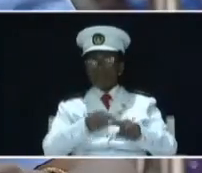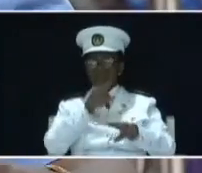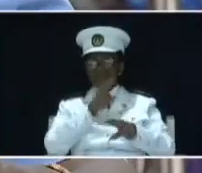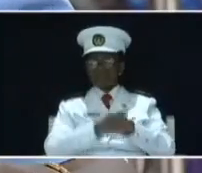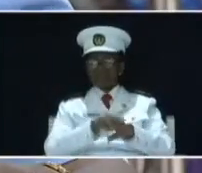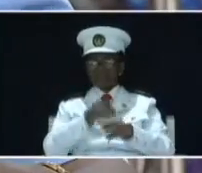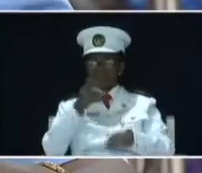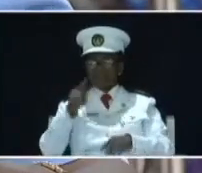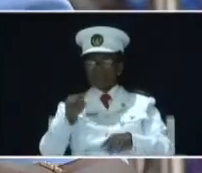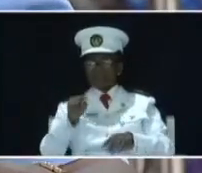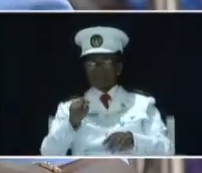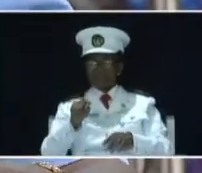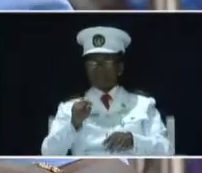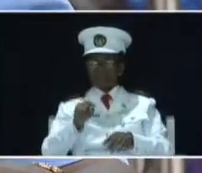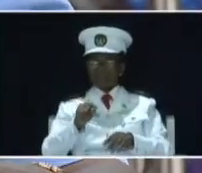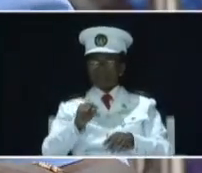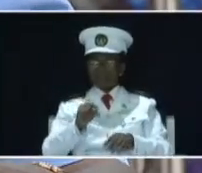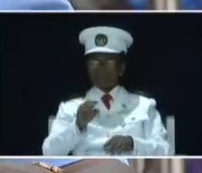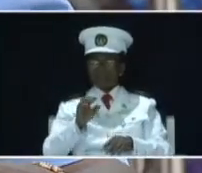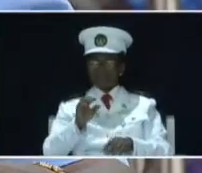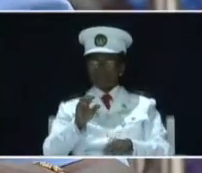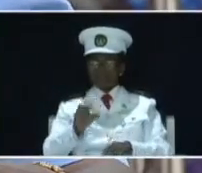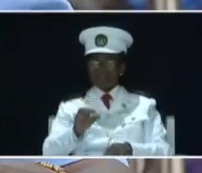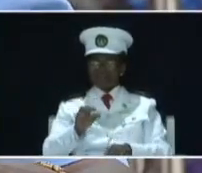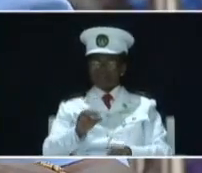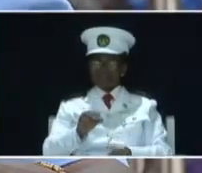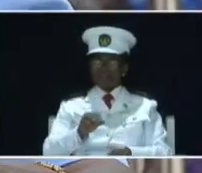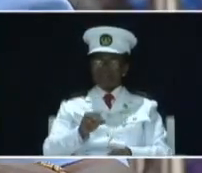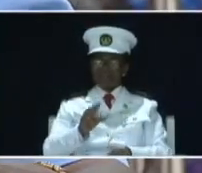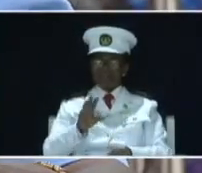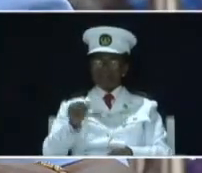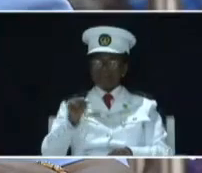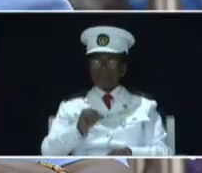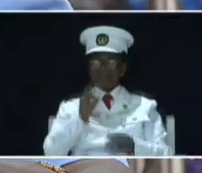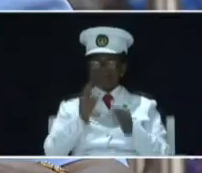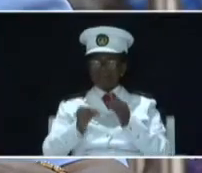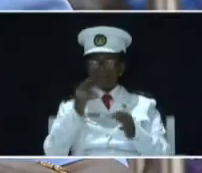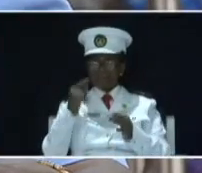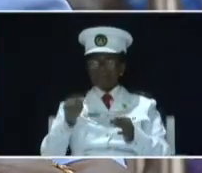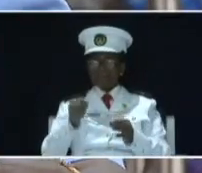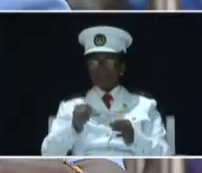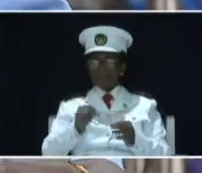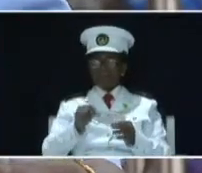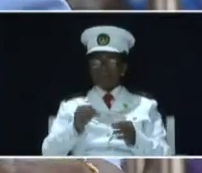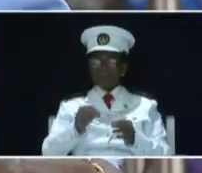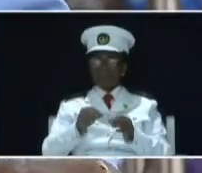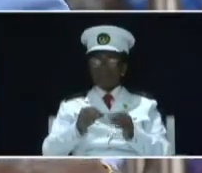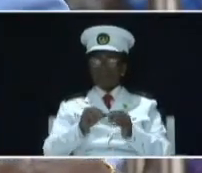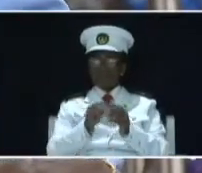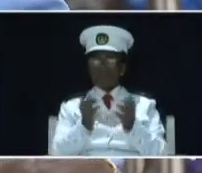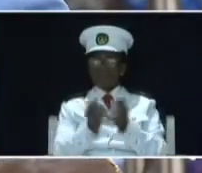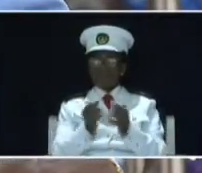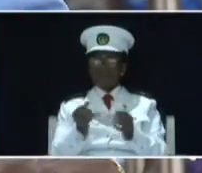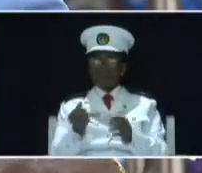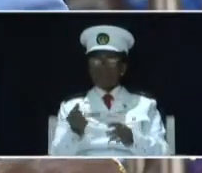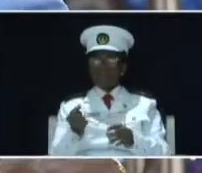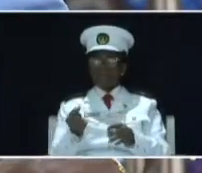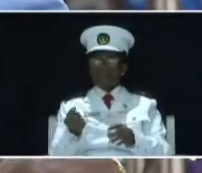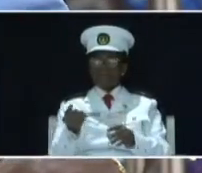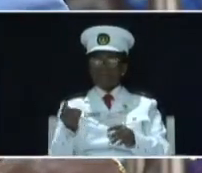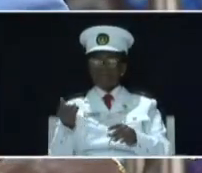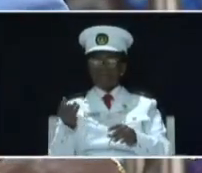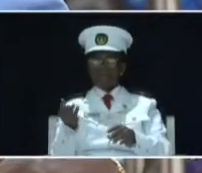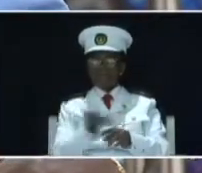If the company should sack them, they will have a bit of a problem feeding their families.